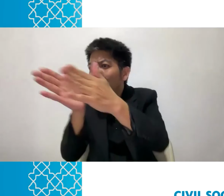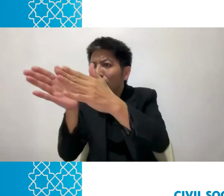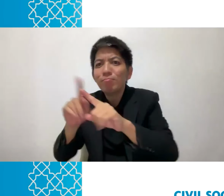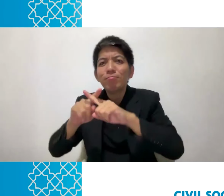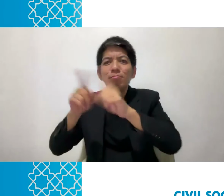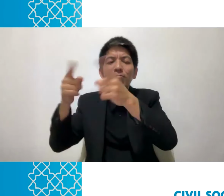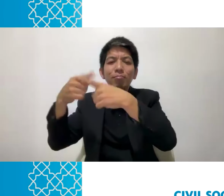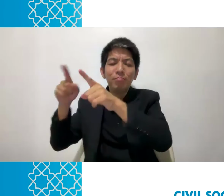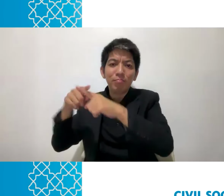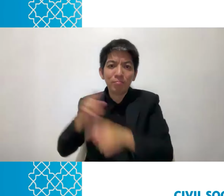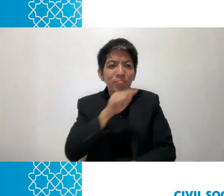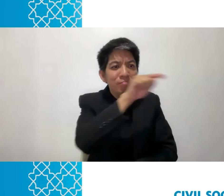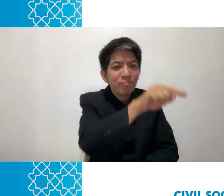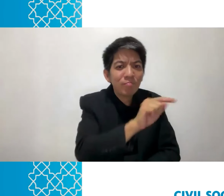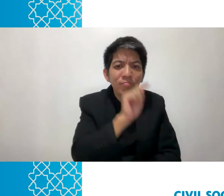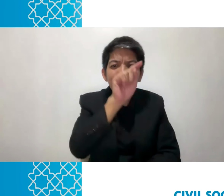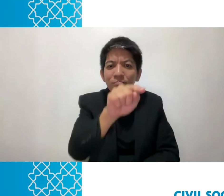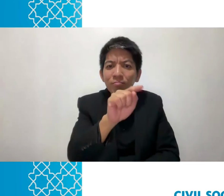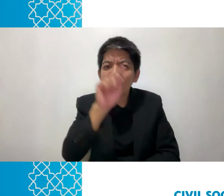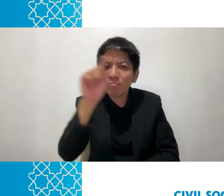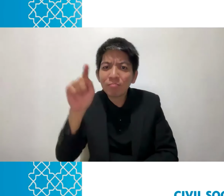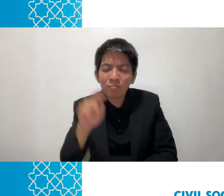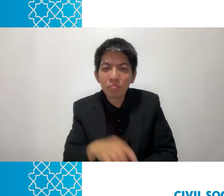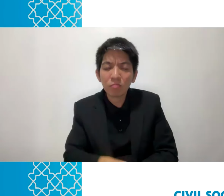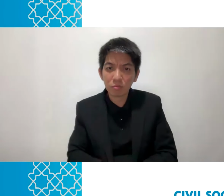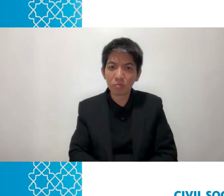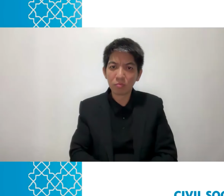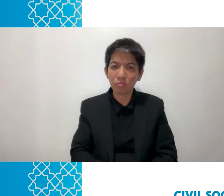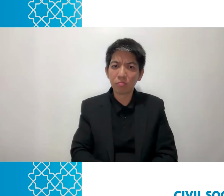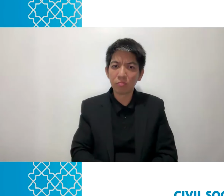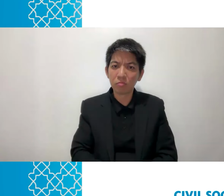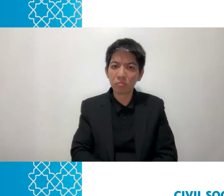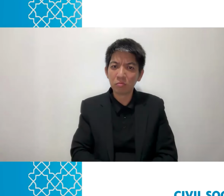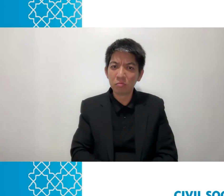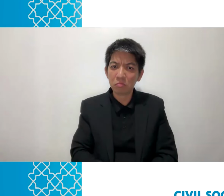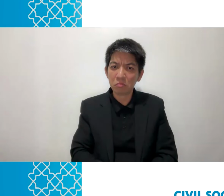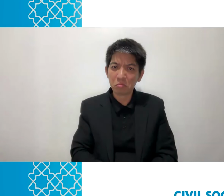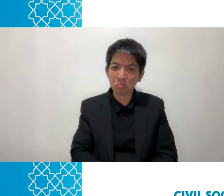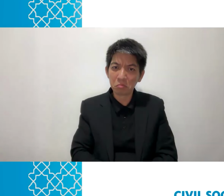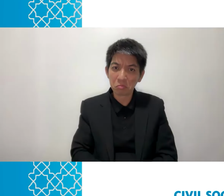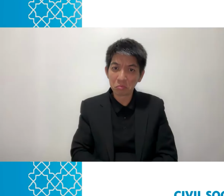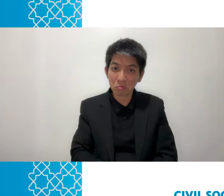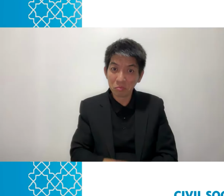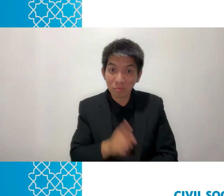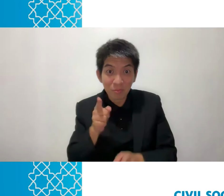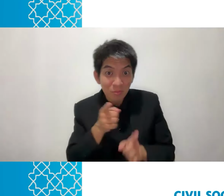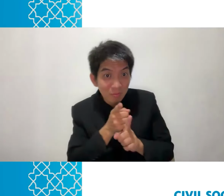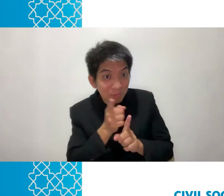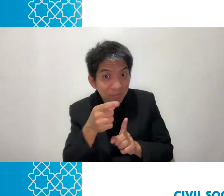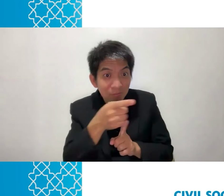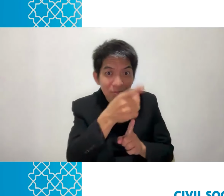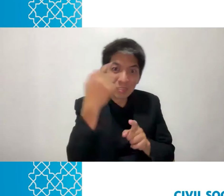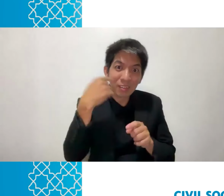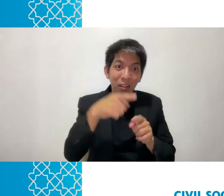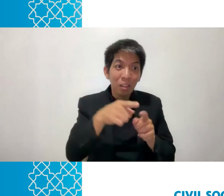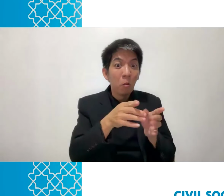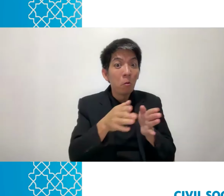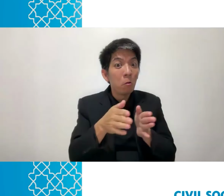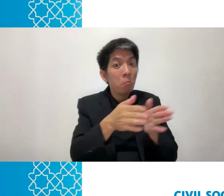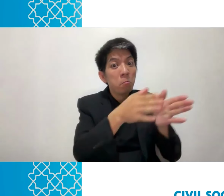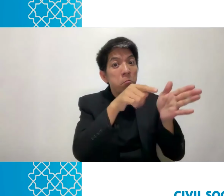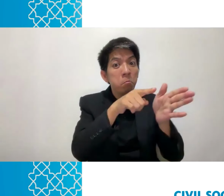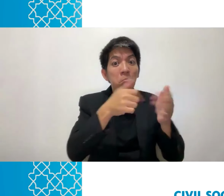different routes. So that's kind of like the sense of belonging that we built by only walking. So that is